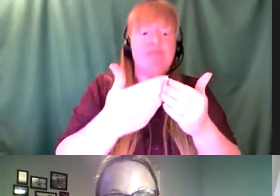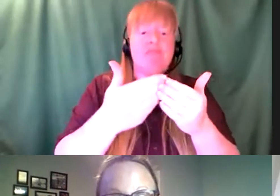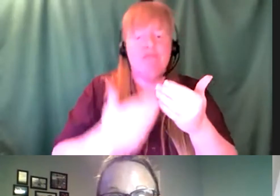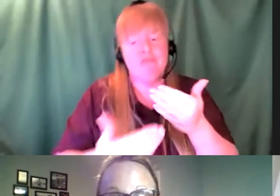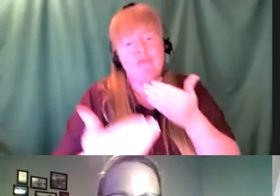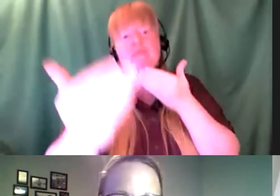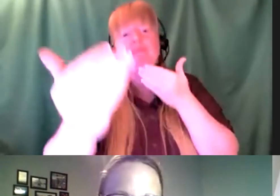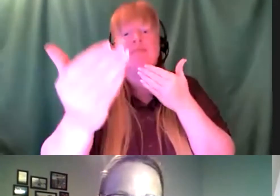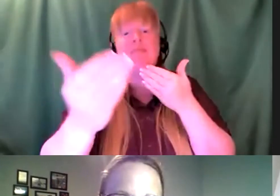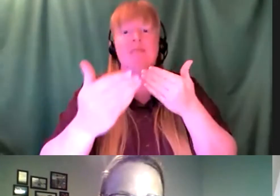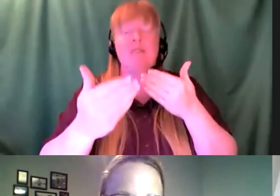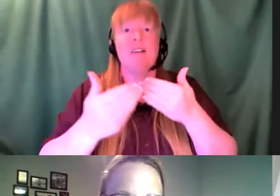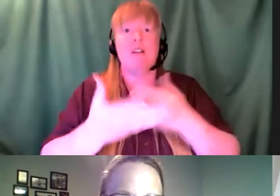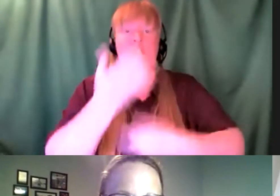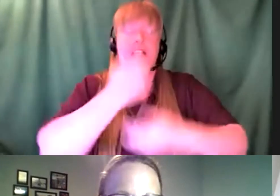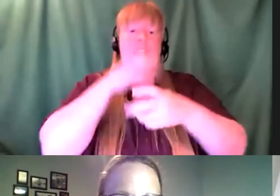of really took hold in my life.